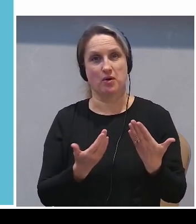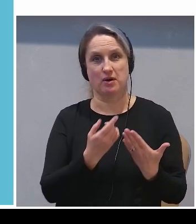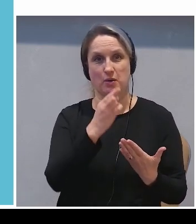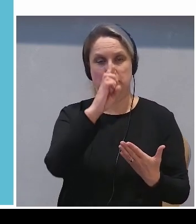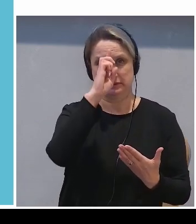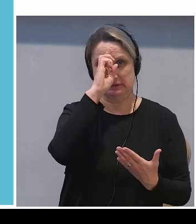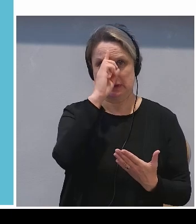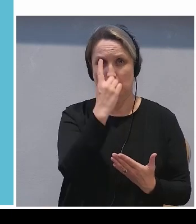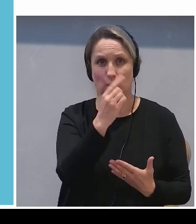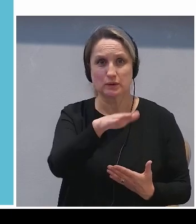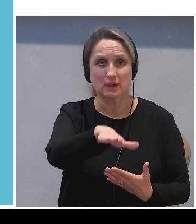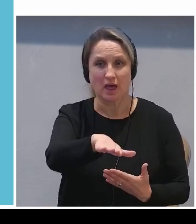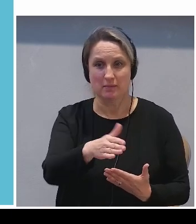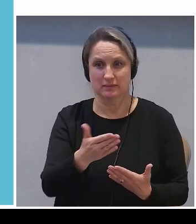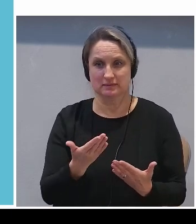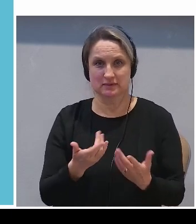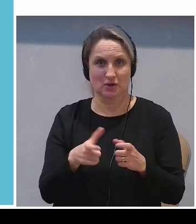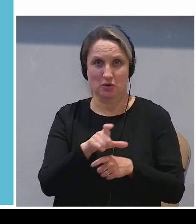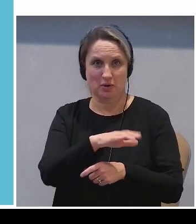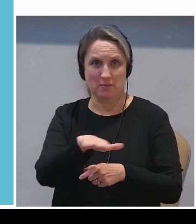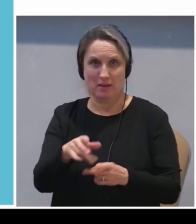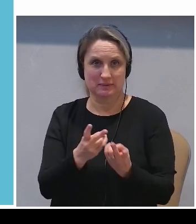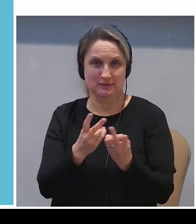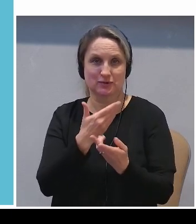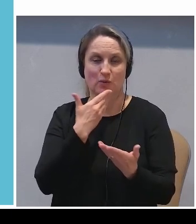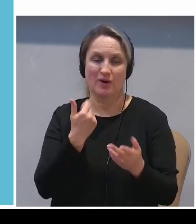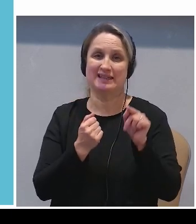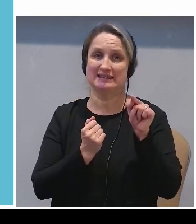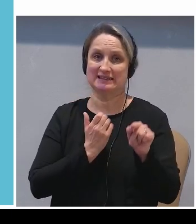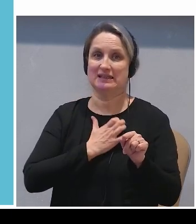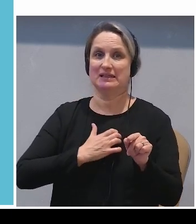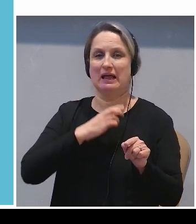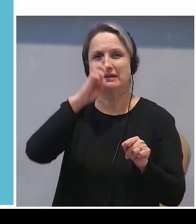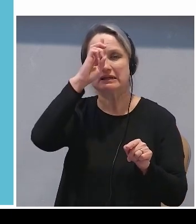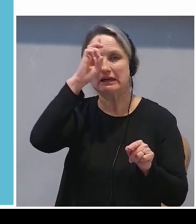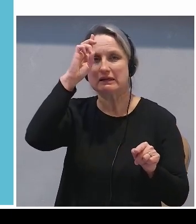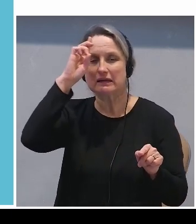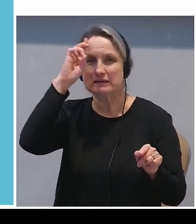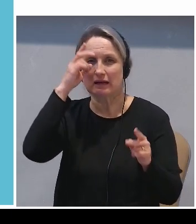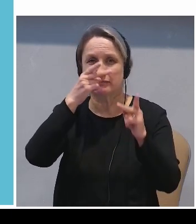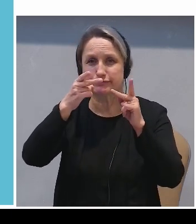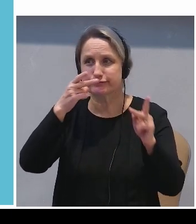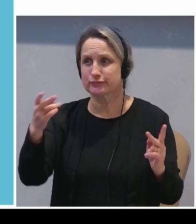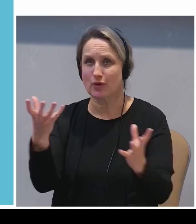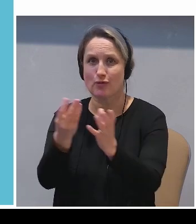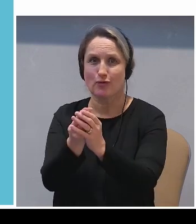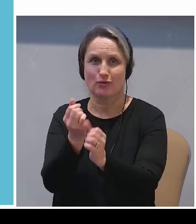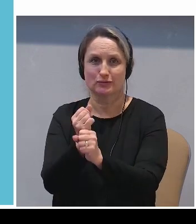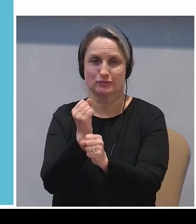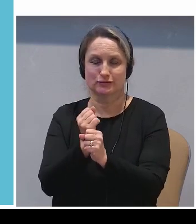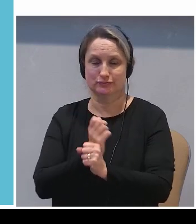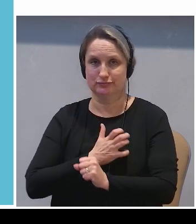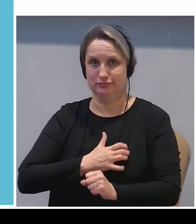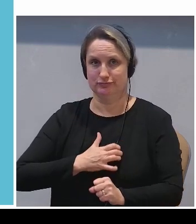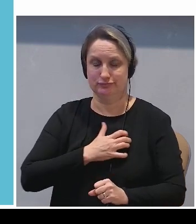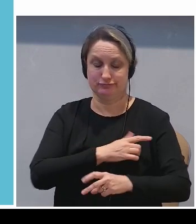to finding the right patients to participate in the trial. The second one is understanding the natural history of